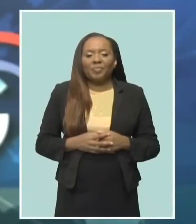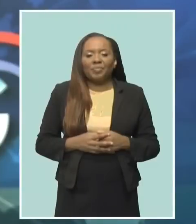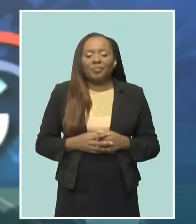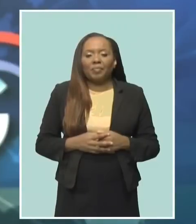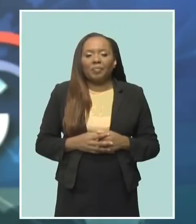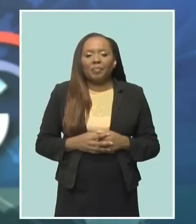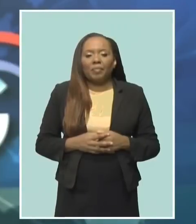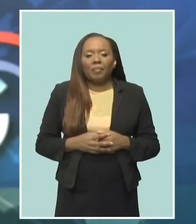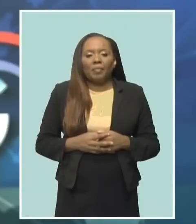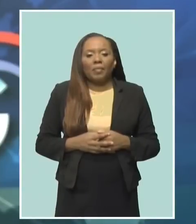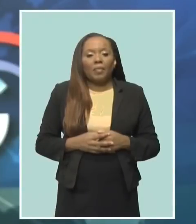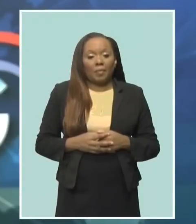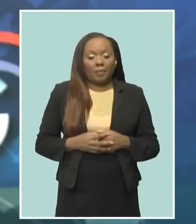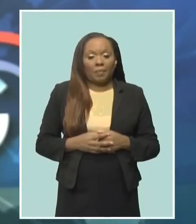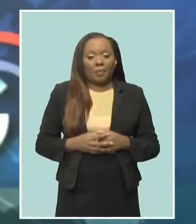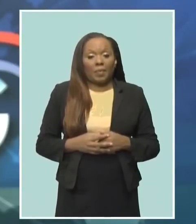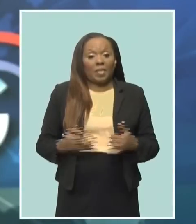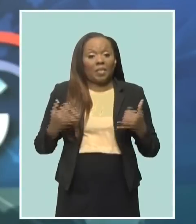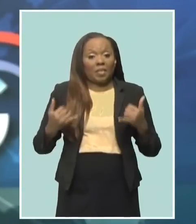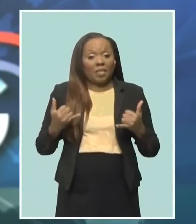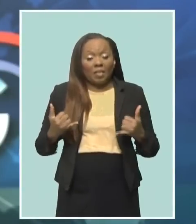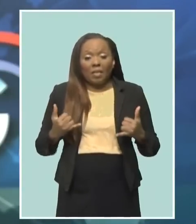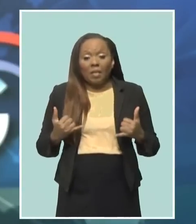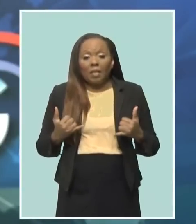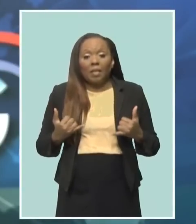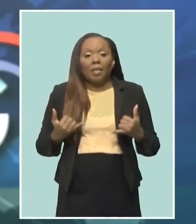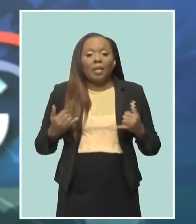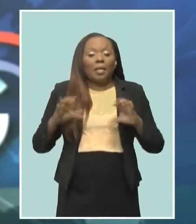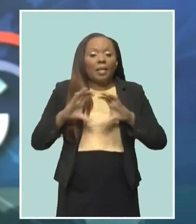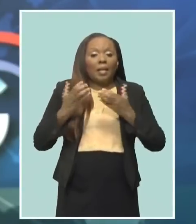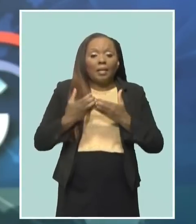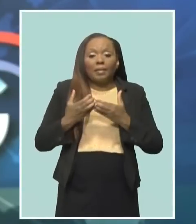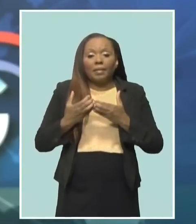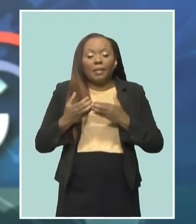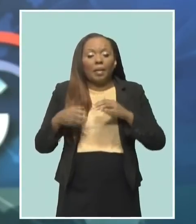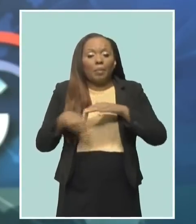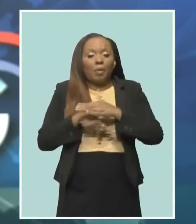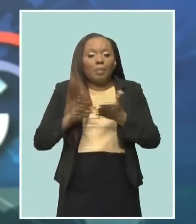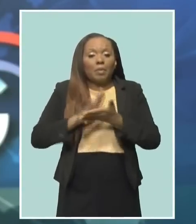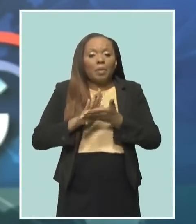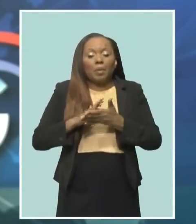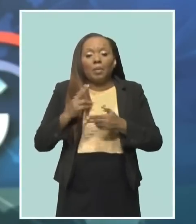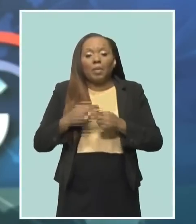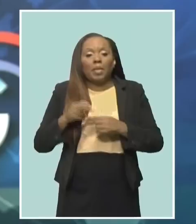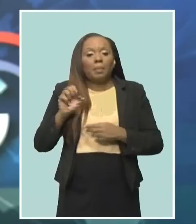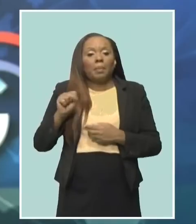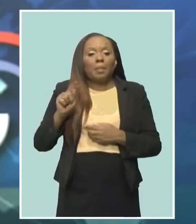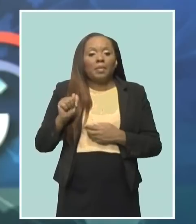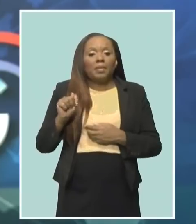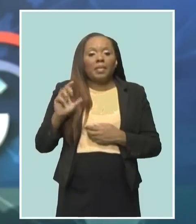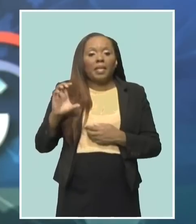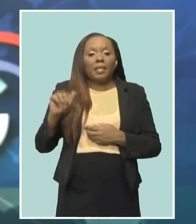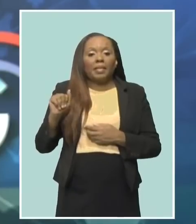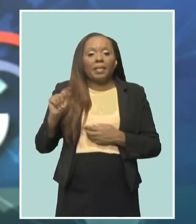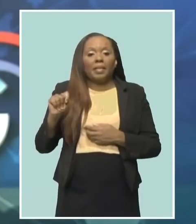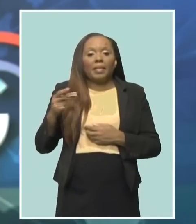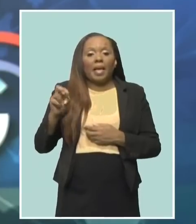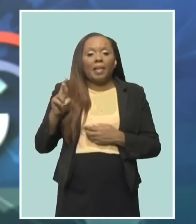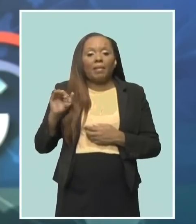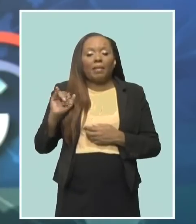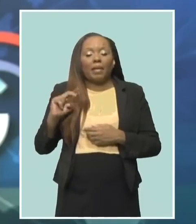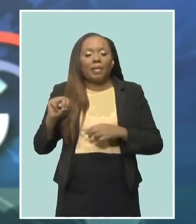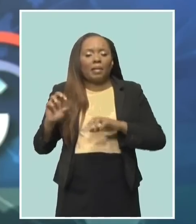A knife discovered in the possession of a male student resulted in a brief disruption of their classes at St. Catherine's Primary School